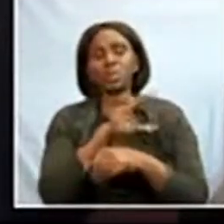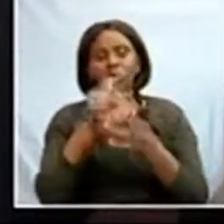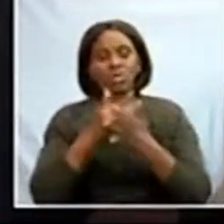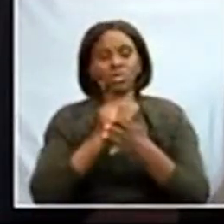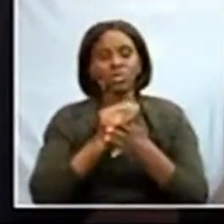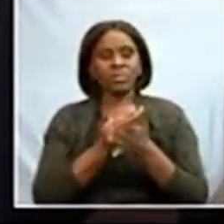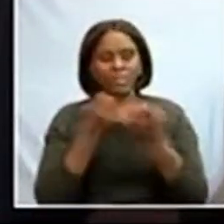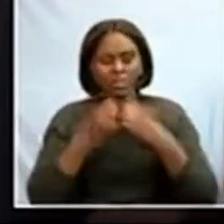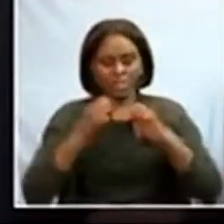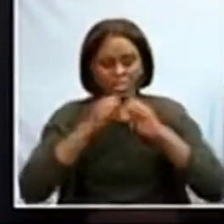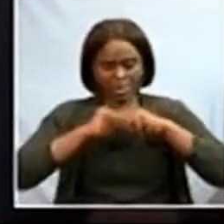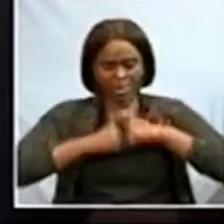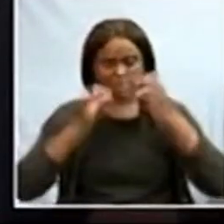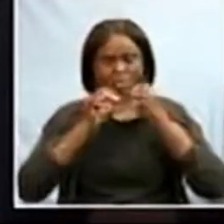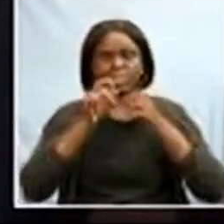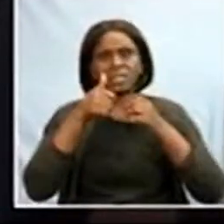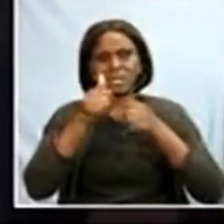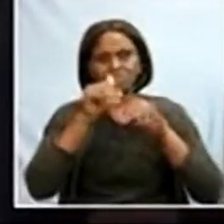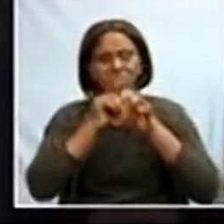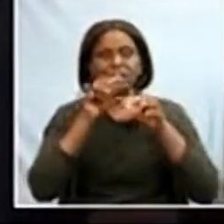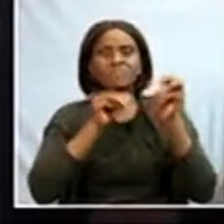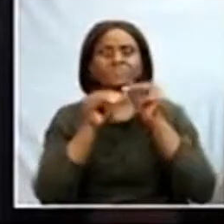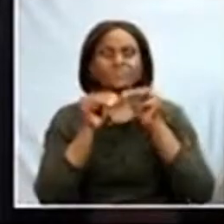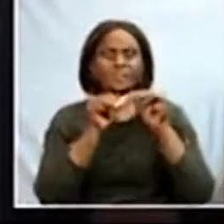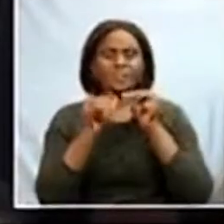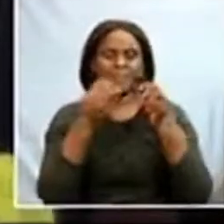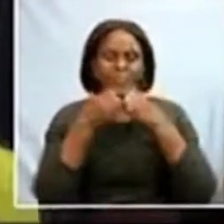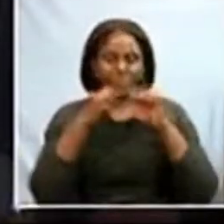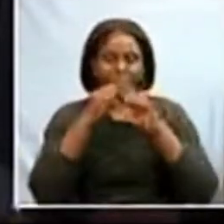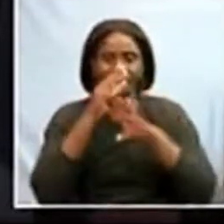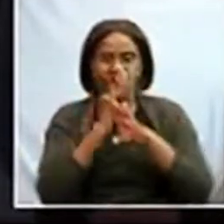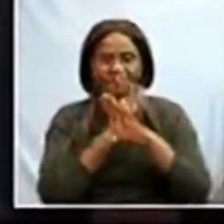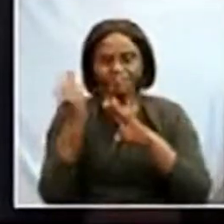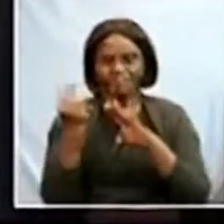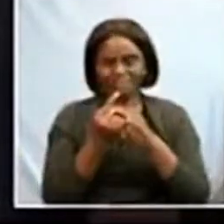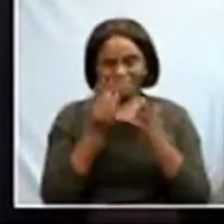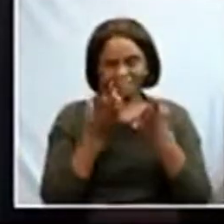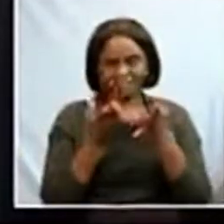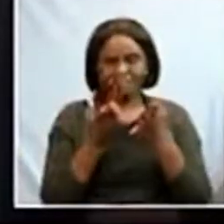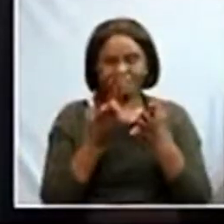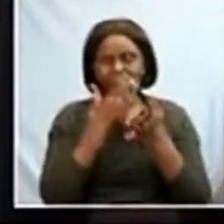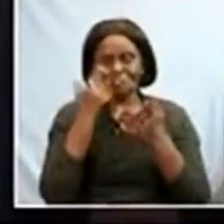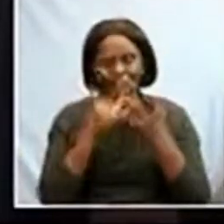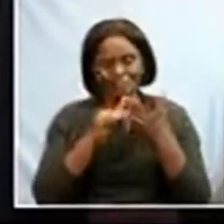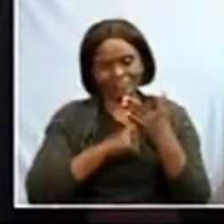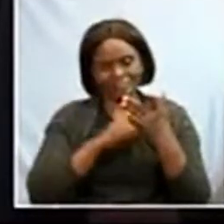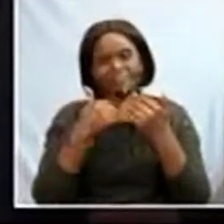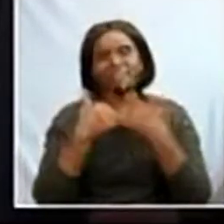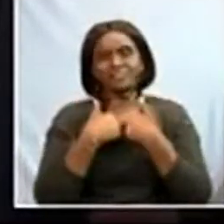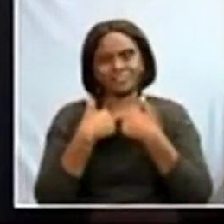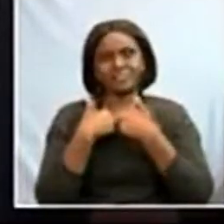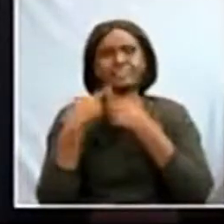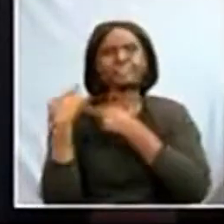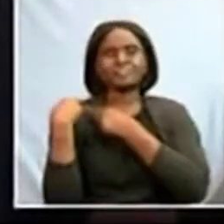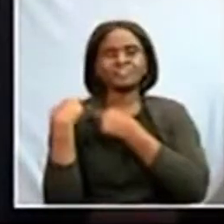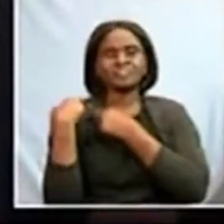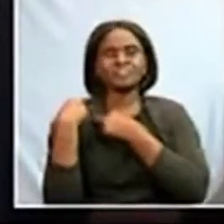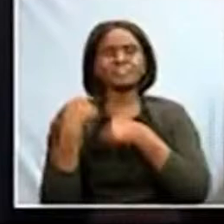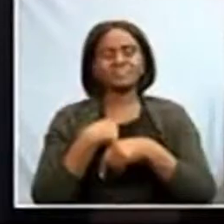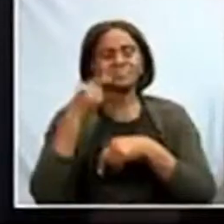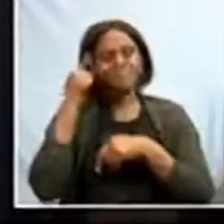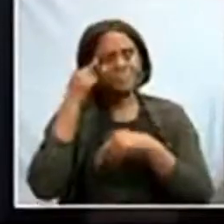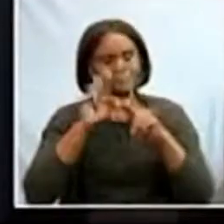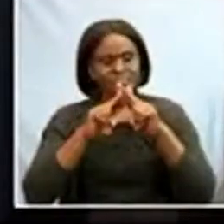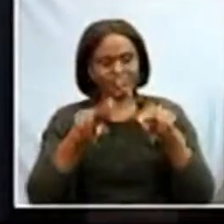us, even as a council in management, even before coming here, we should take responsibility. And I think,